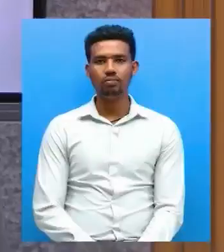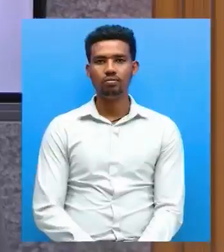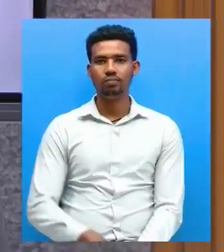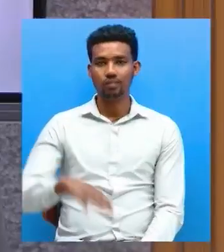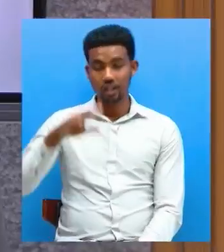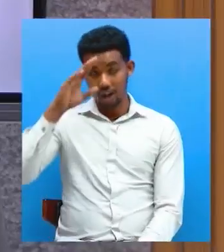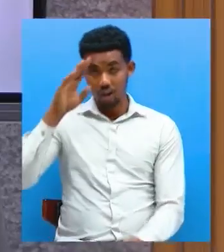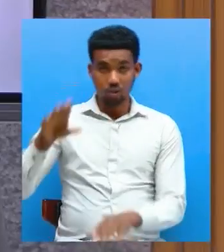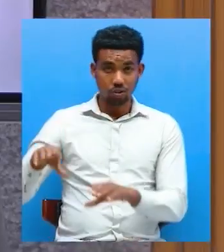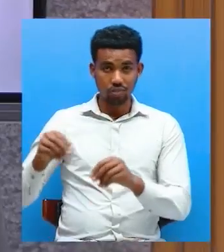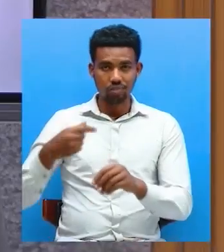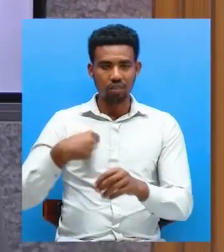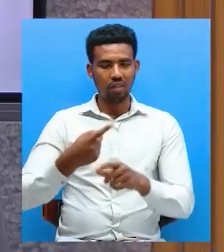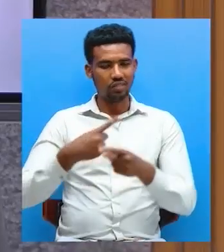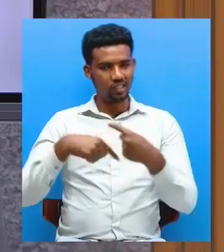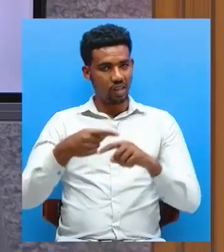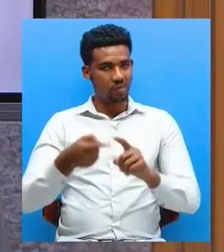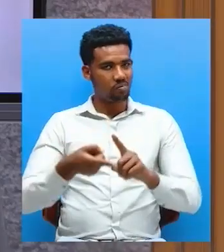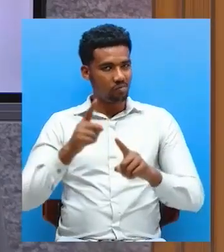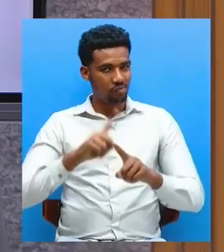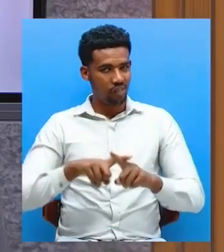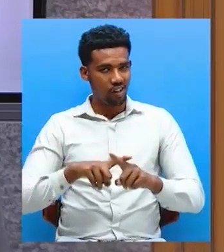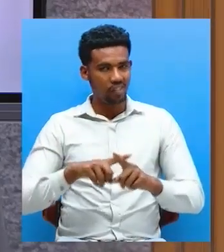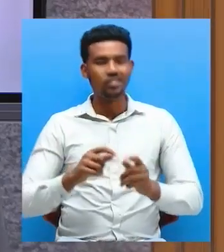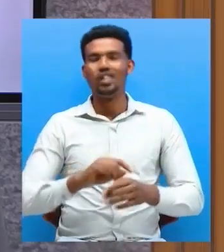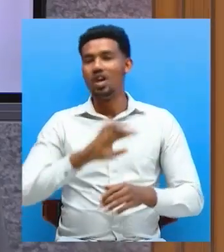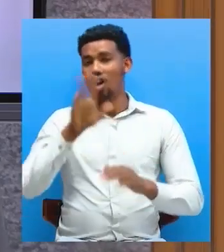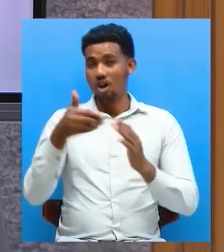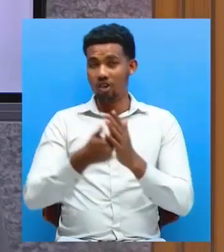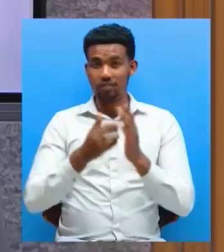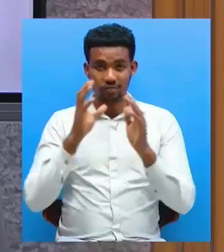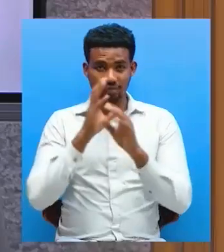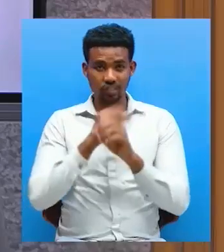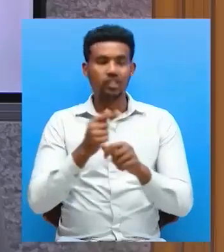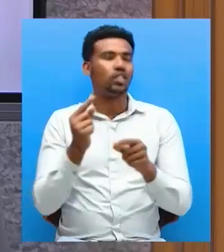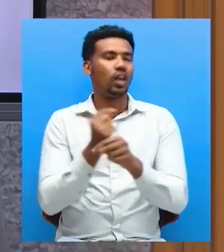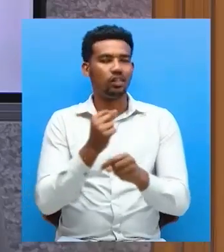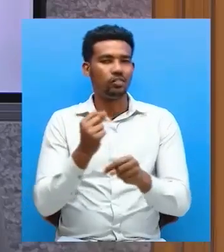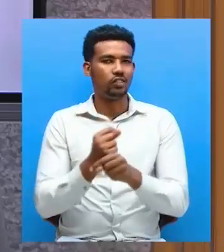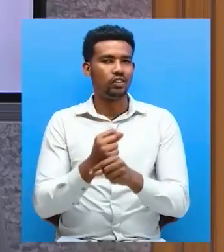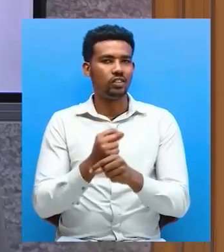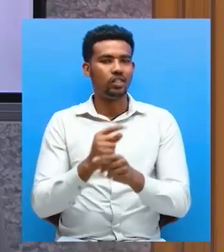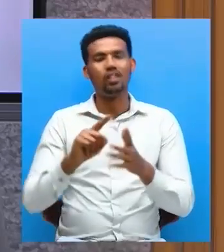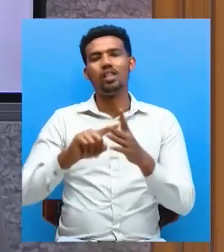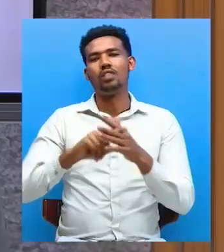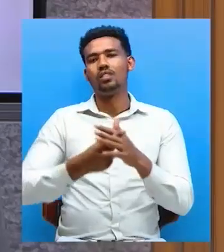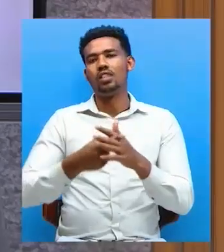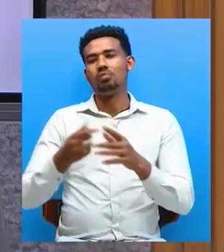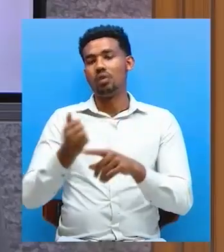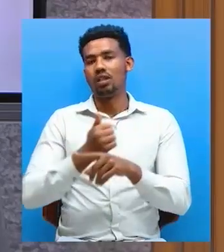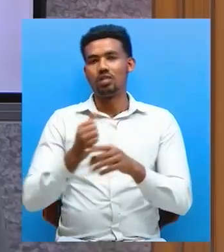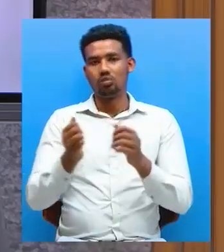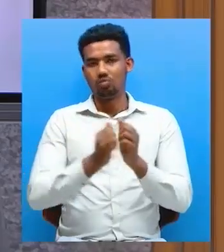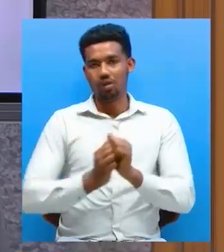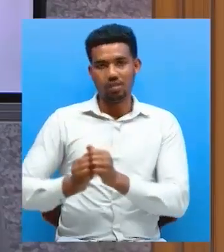Hello students, I'm back again. I hope you all have finished the activities. Let us start and practice